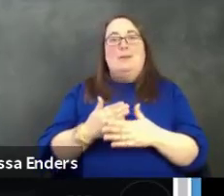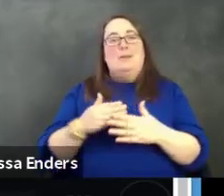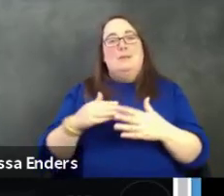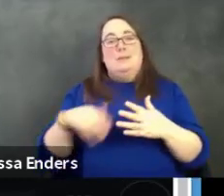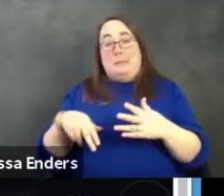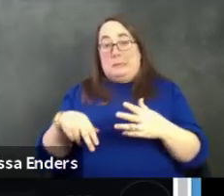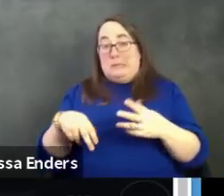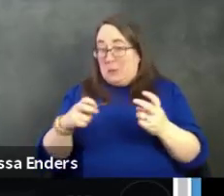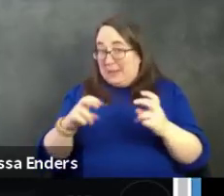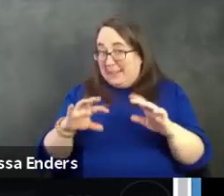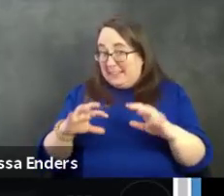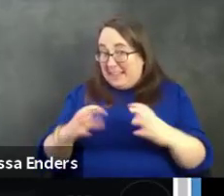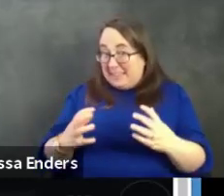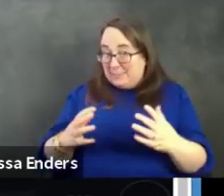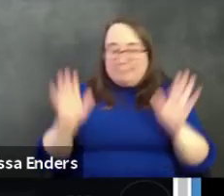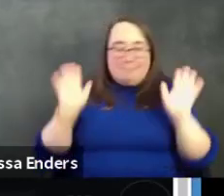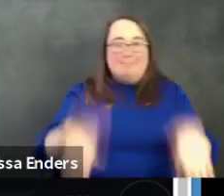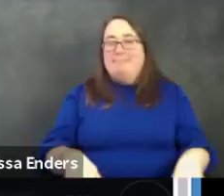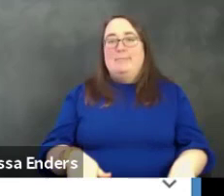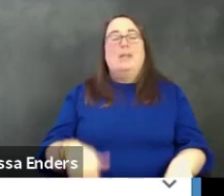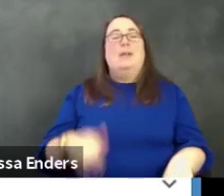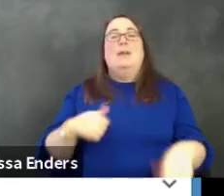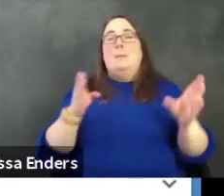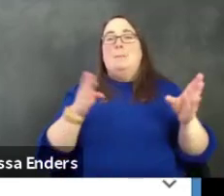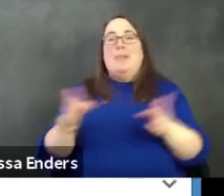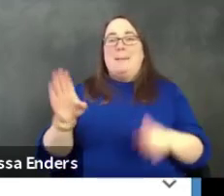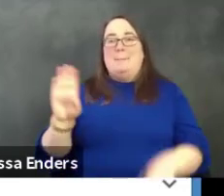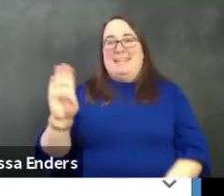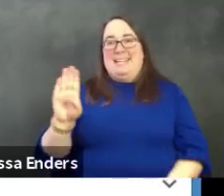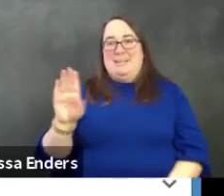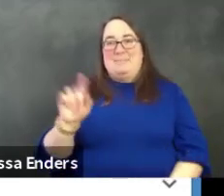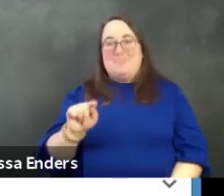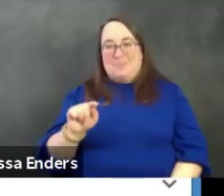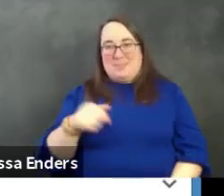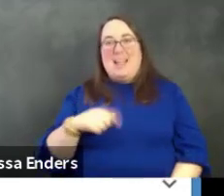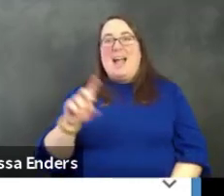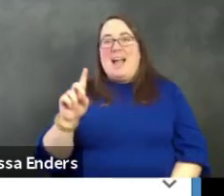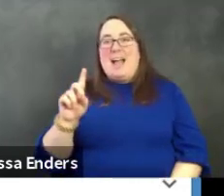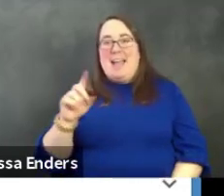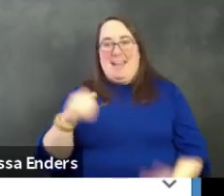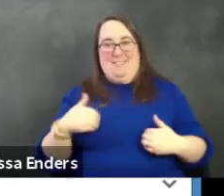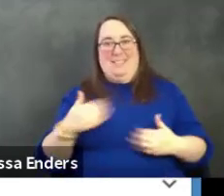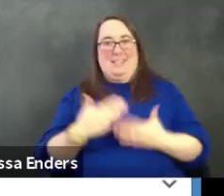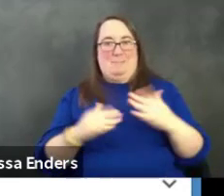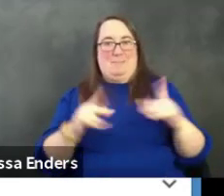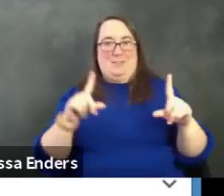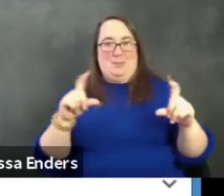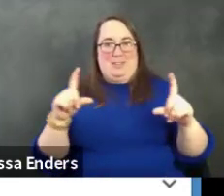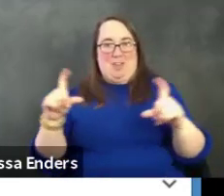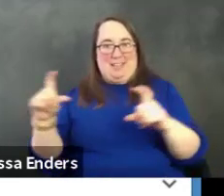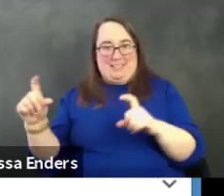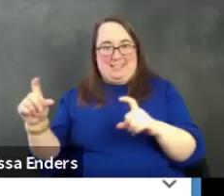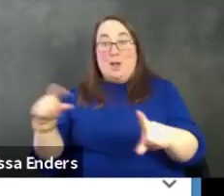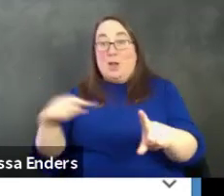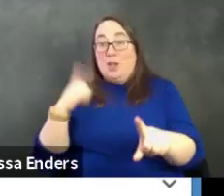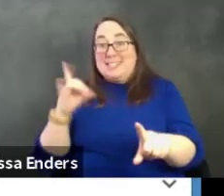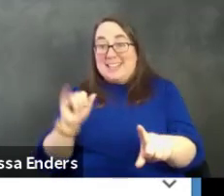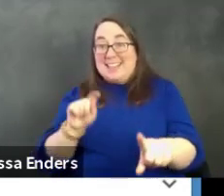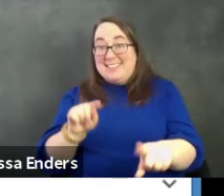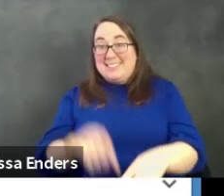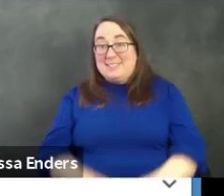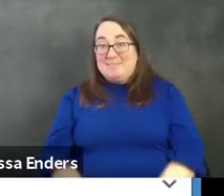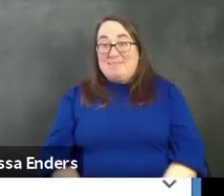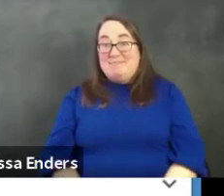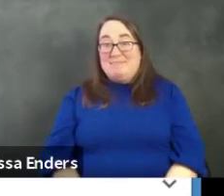right. Plan B. We're going to hut back over here. I did screenshots just in case. This is what it looks like.